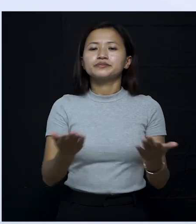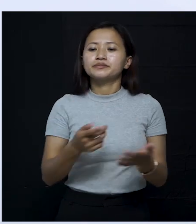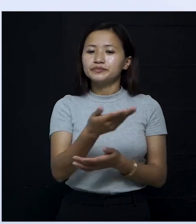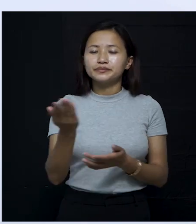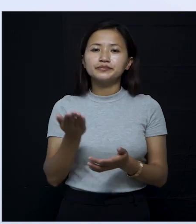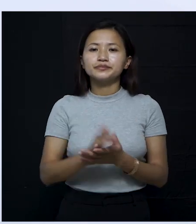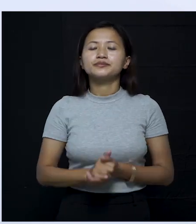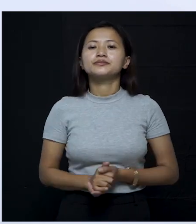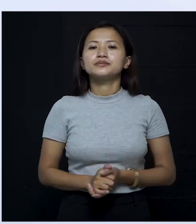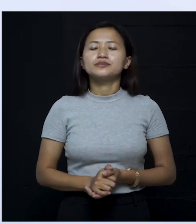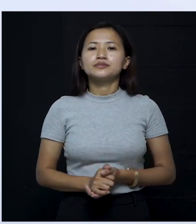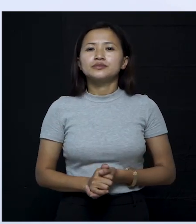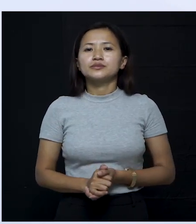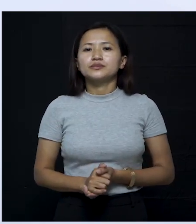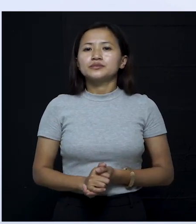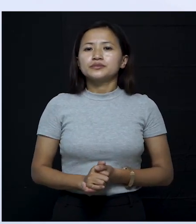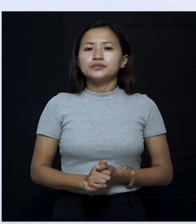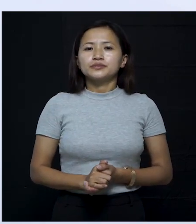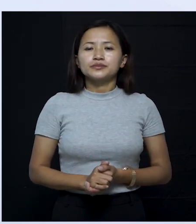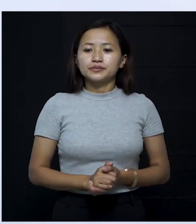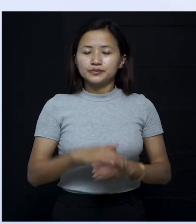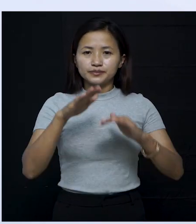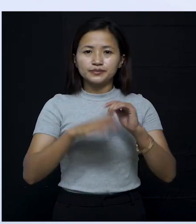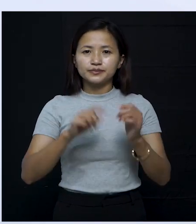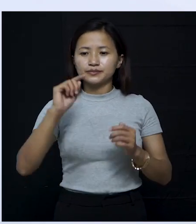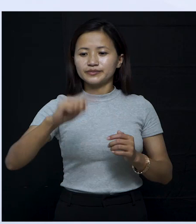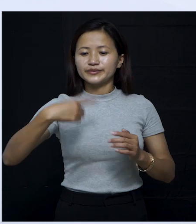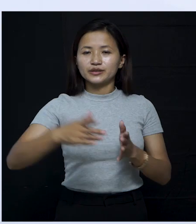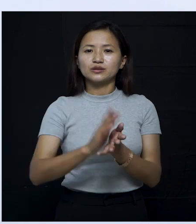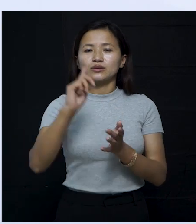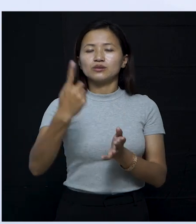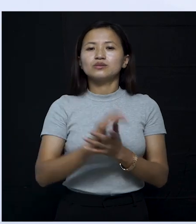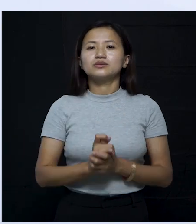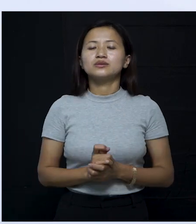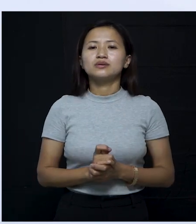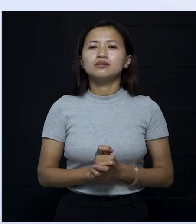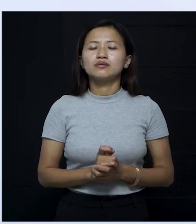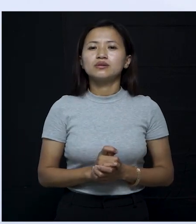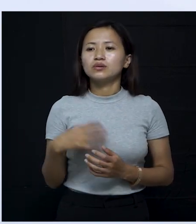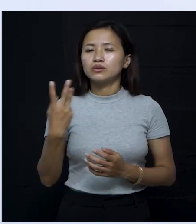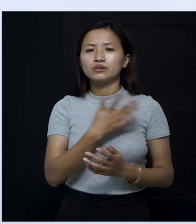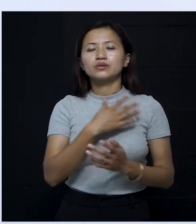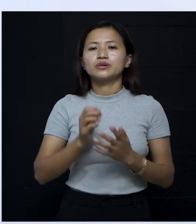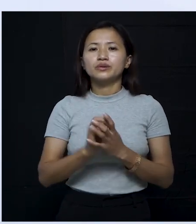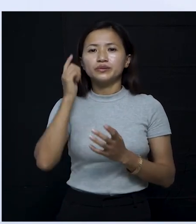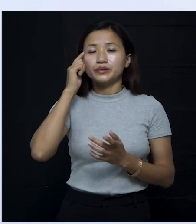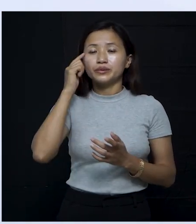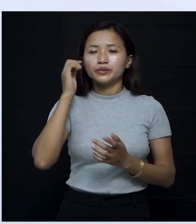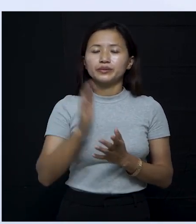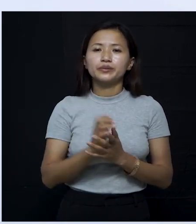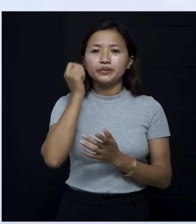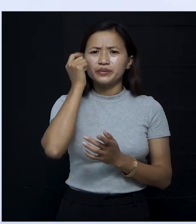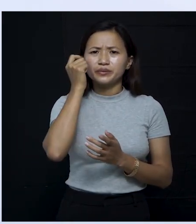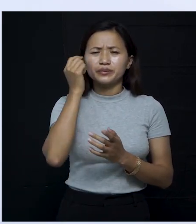that is to do with horticulture, okay? Then the next one is, as you're all aware, all the topics are very,